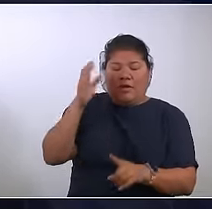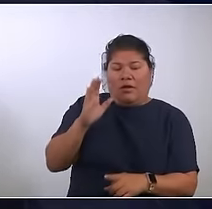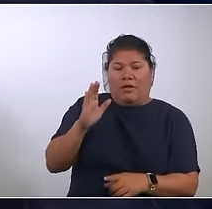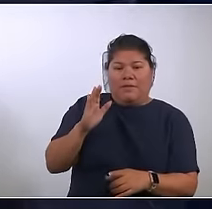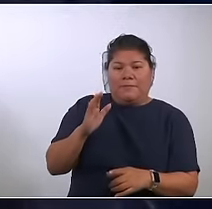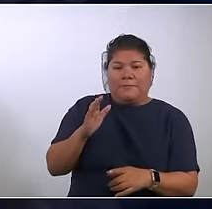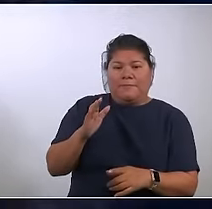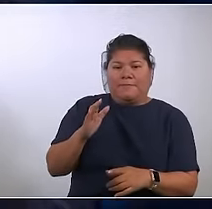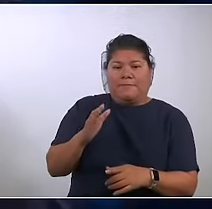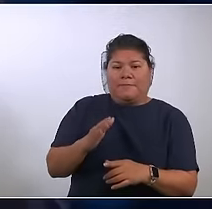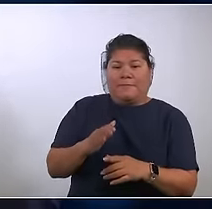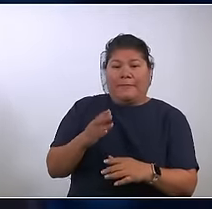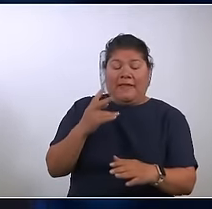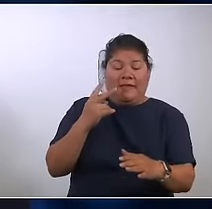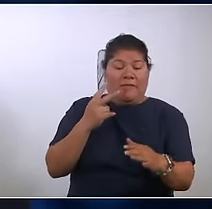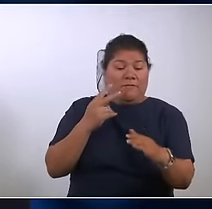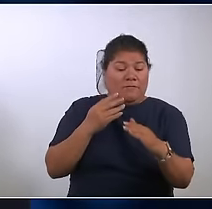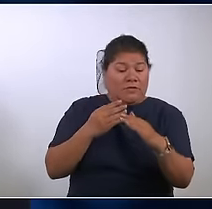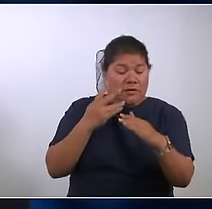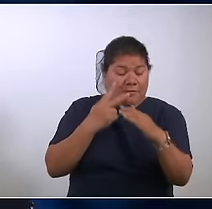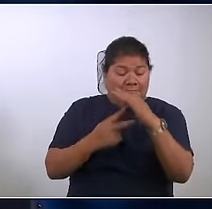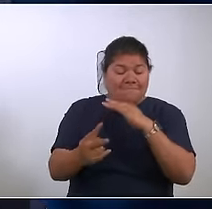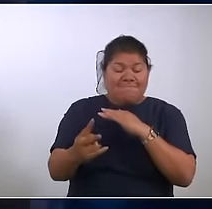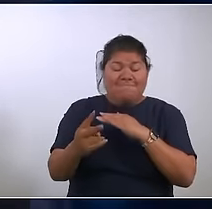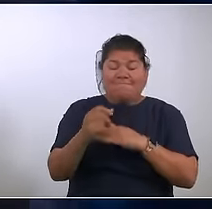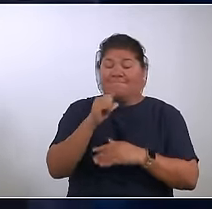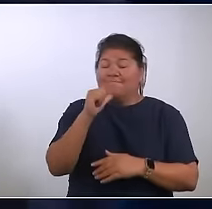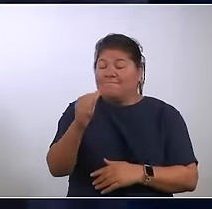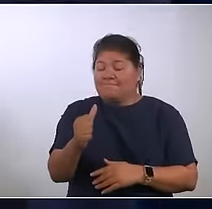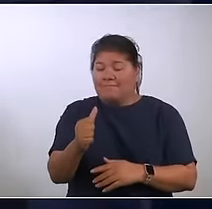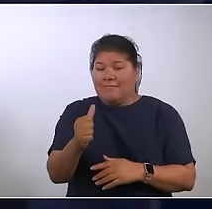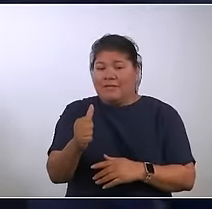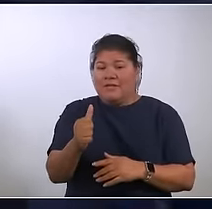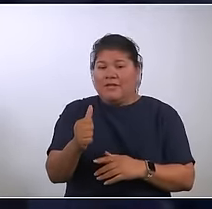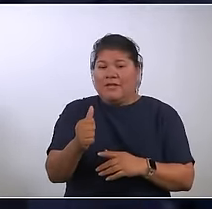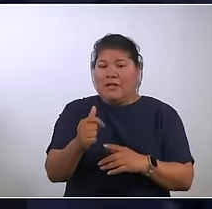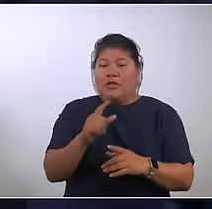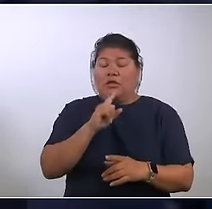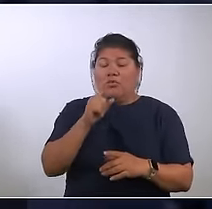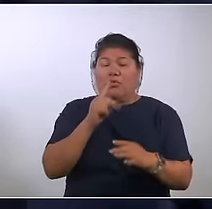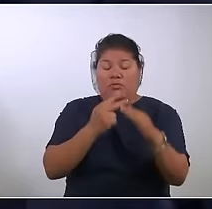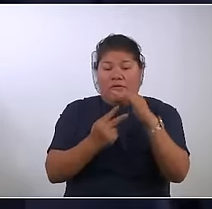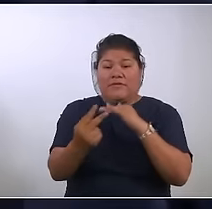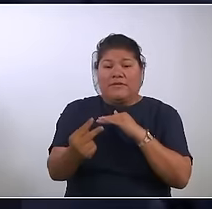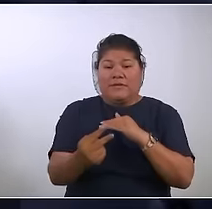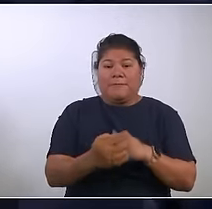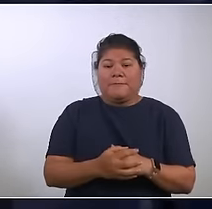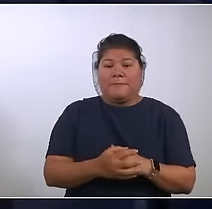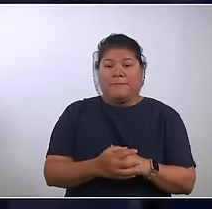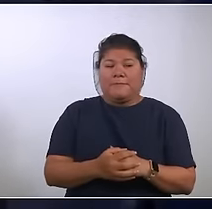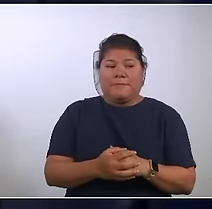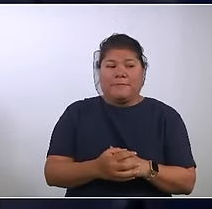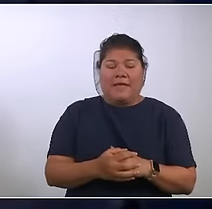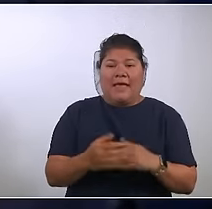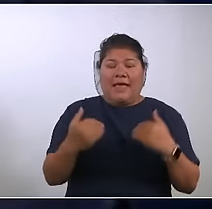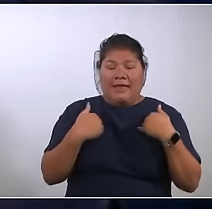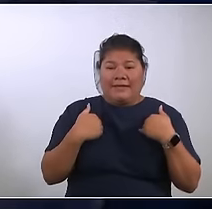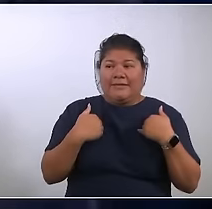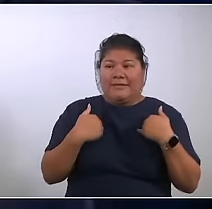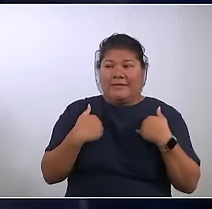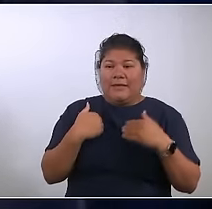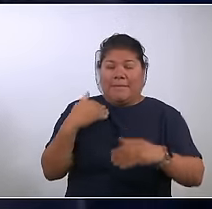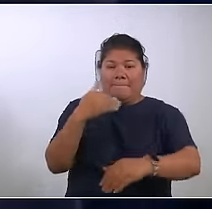es predictiva o no. And if it's predictive or not. La verdadera profecía. True prophecy. Tiene.